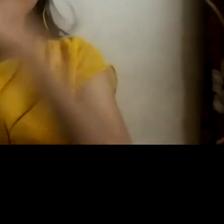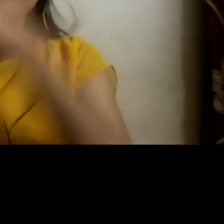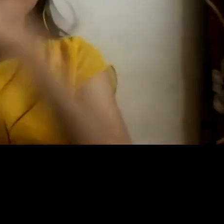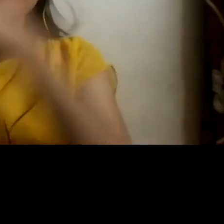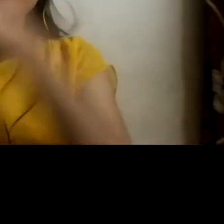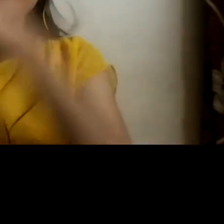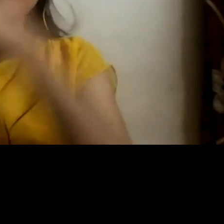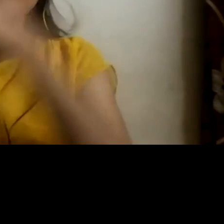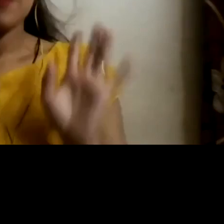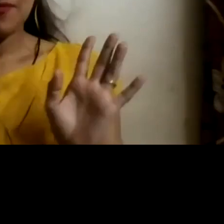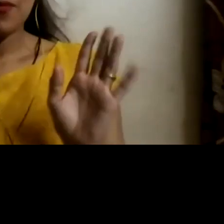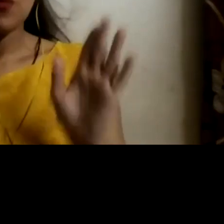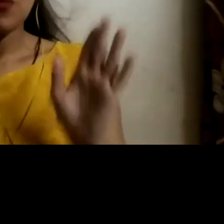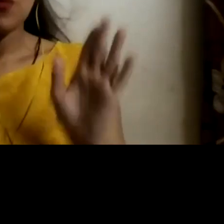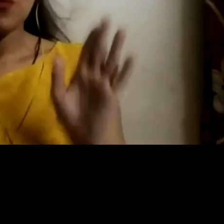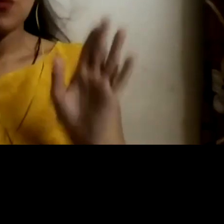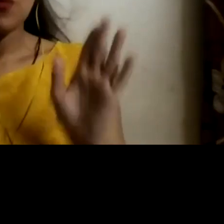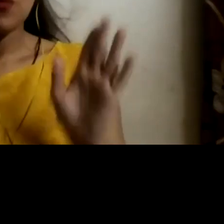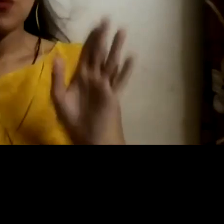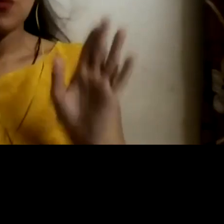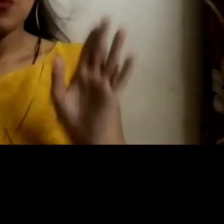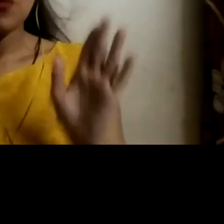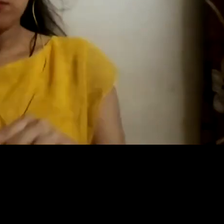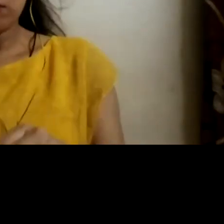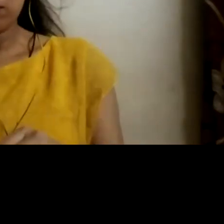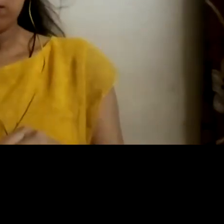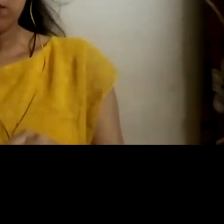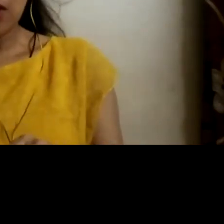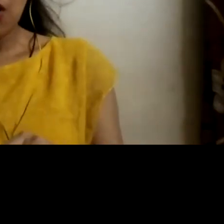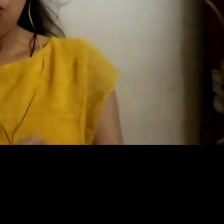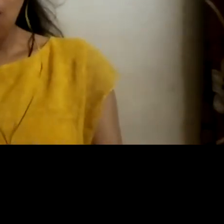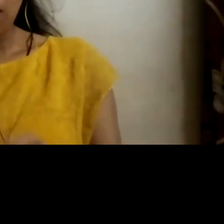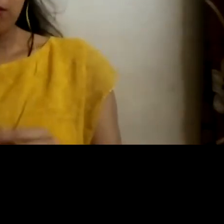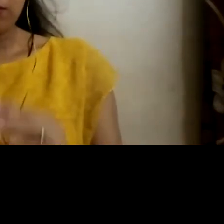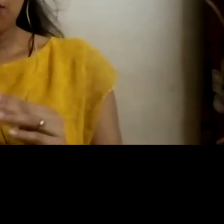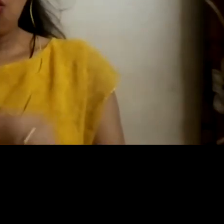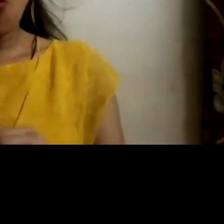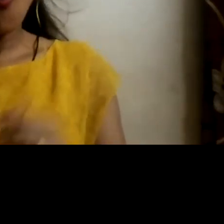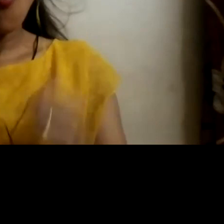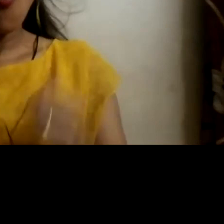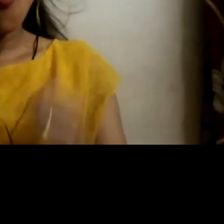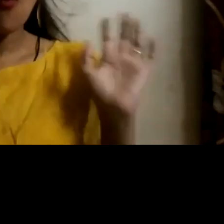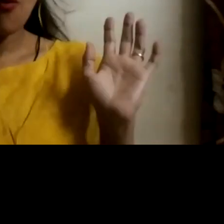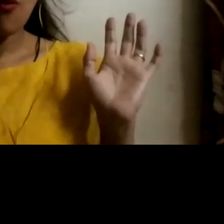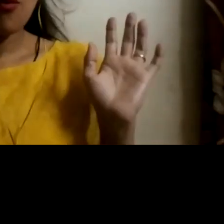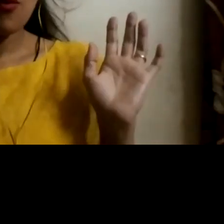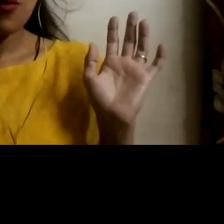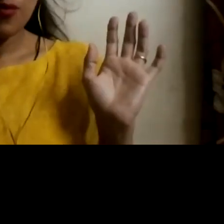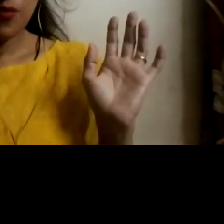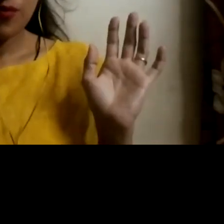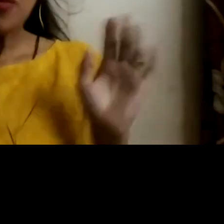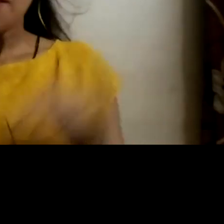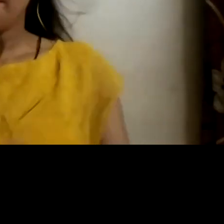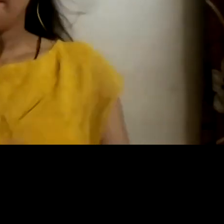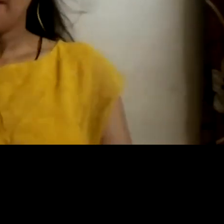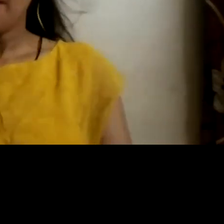And therefore, he did not hesitate in breaking the laws of the British, right? I'm